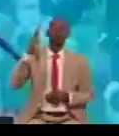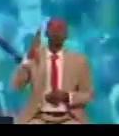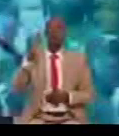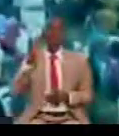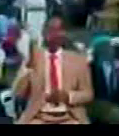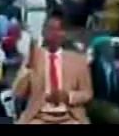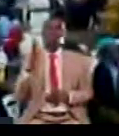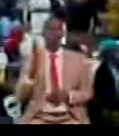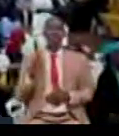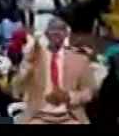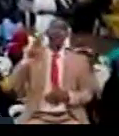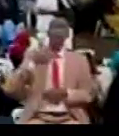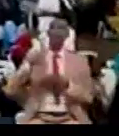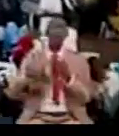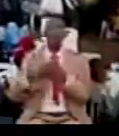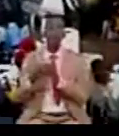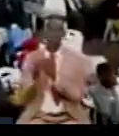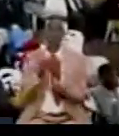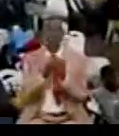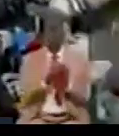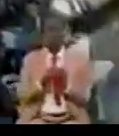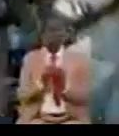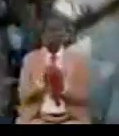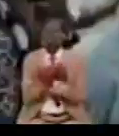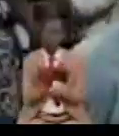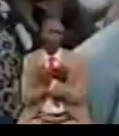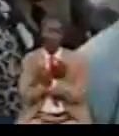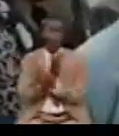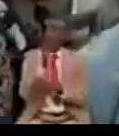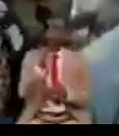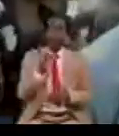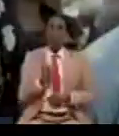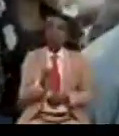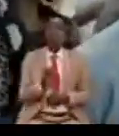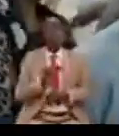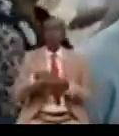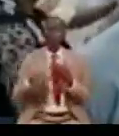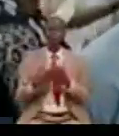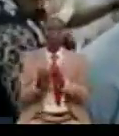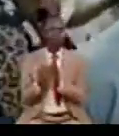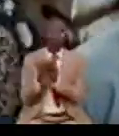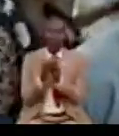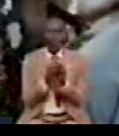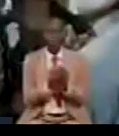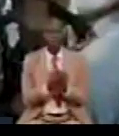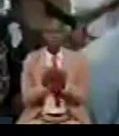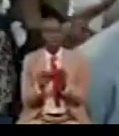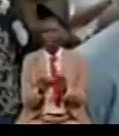Together, lovely, all together.